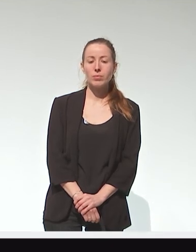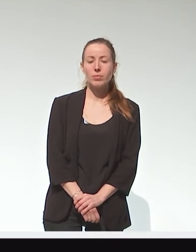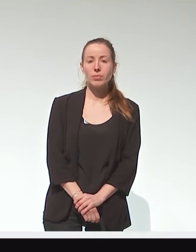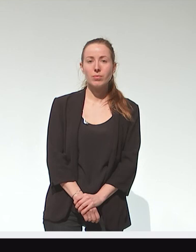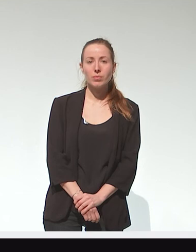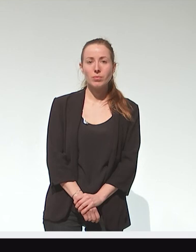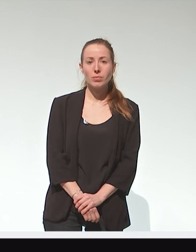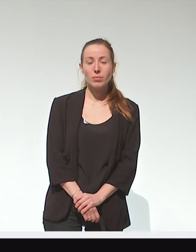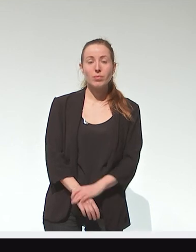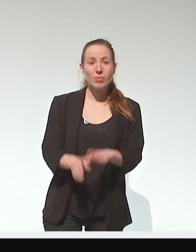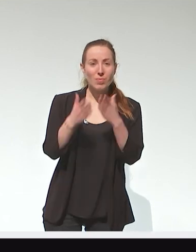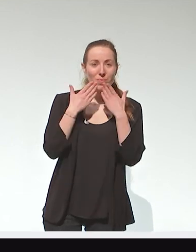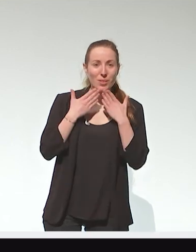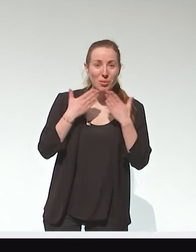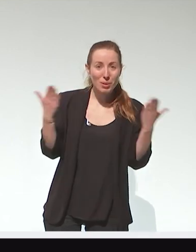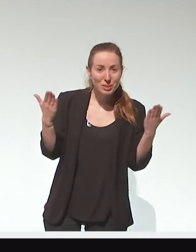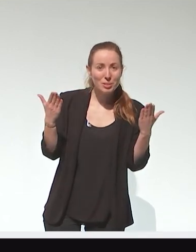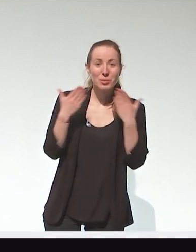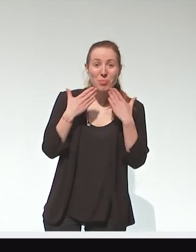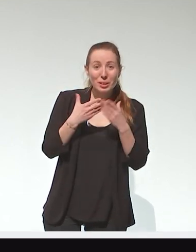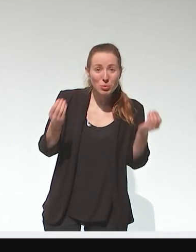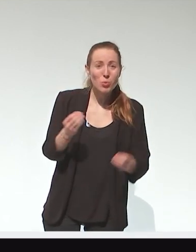Eh bien, merci beaucoup, mesdames et